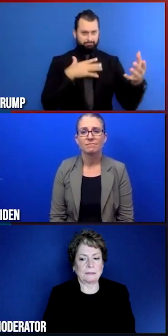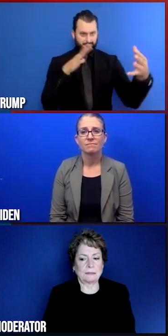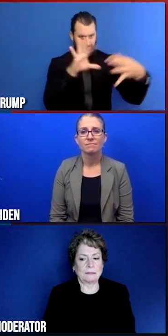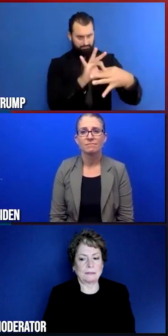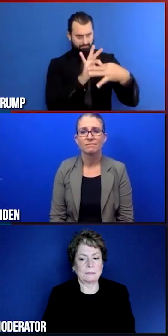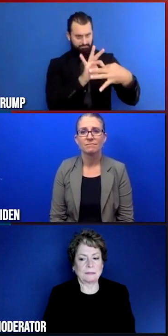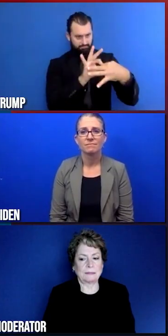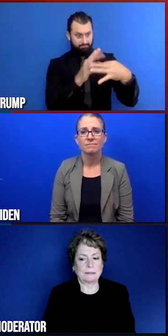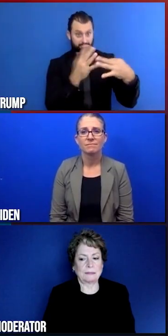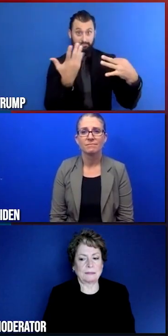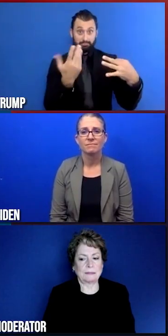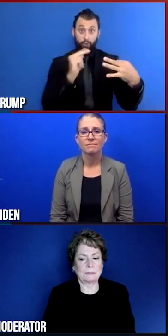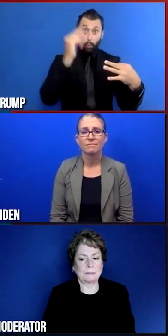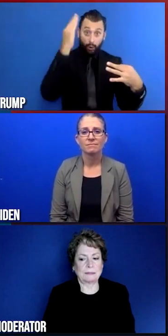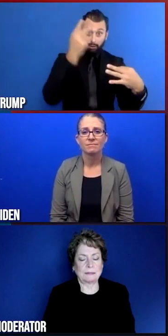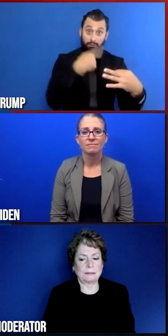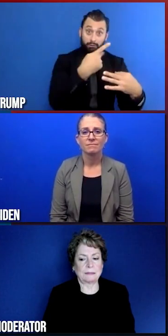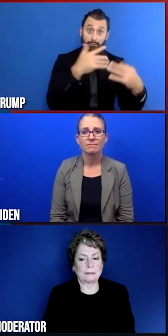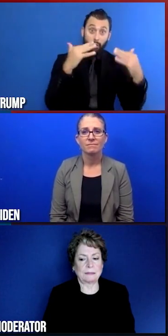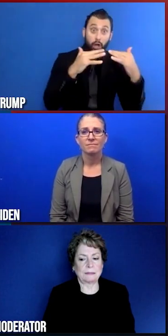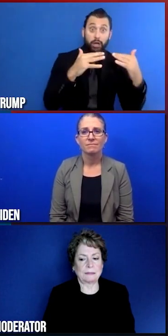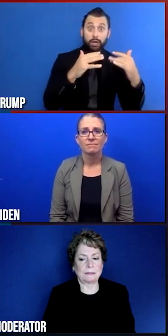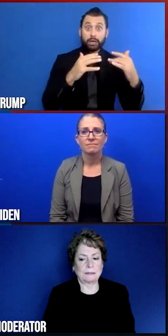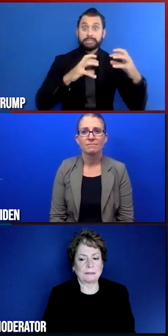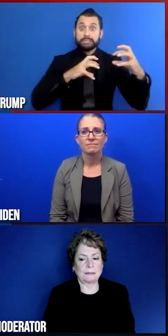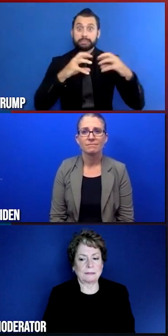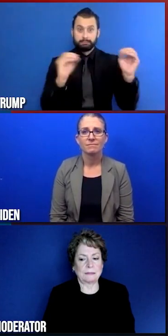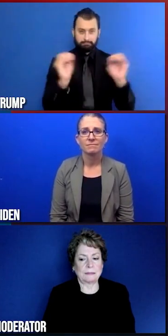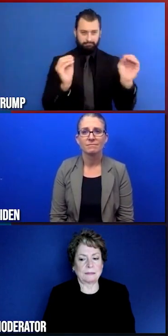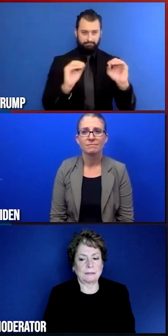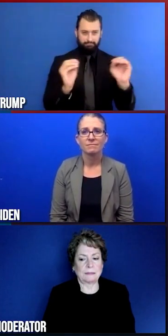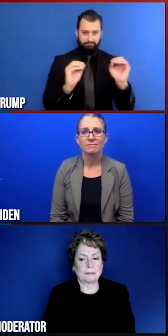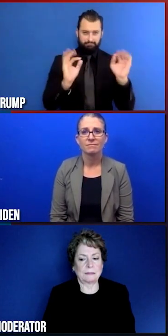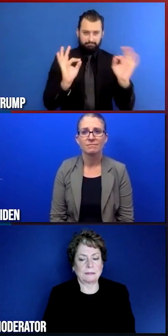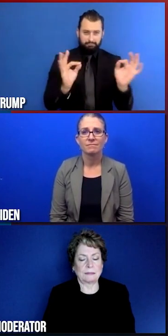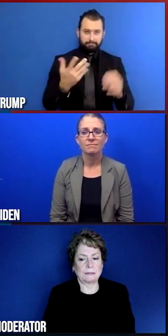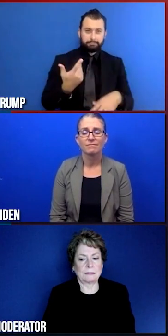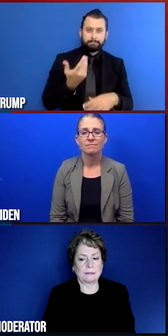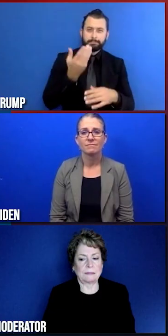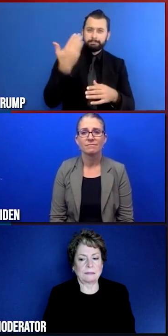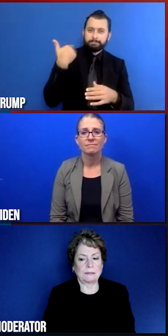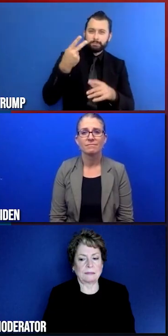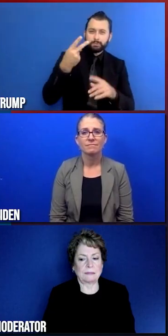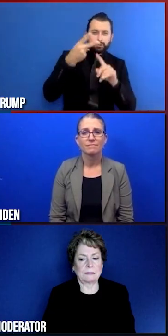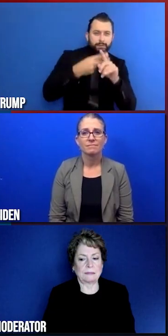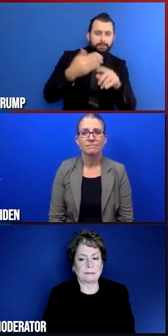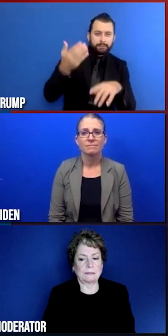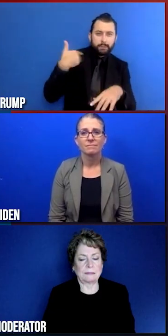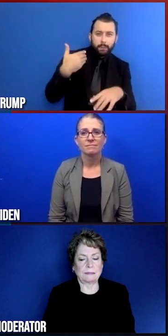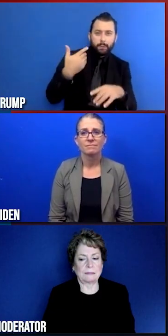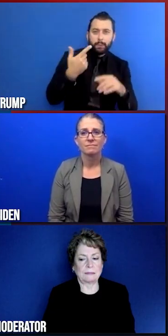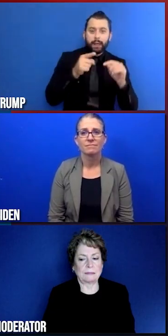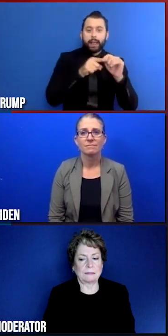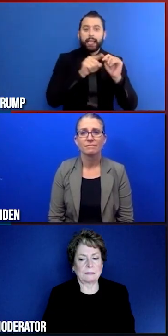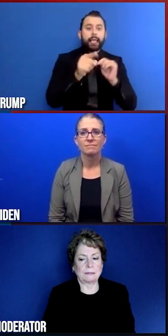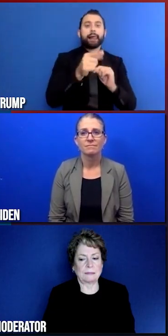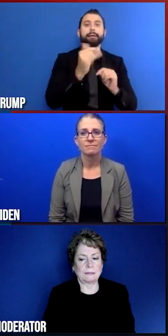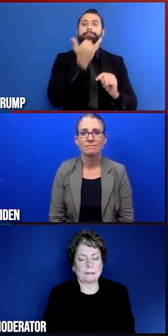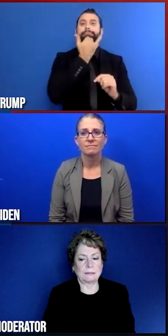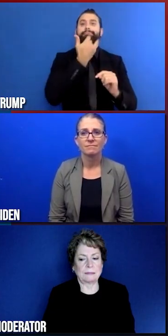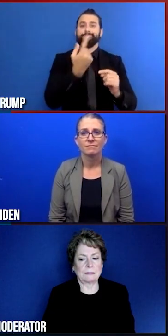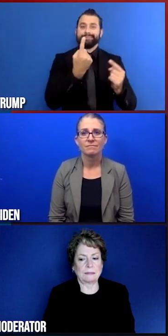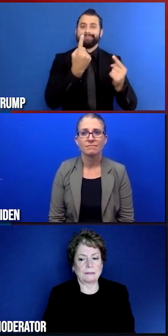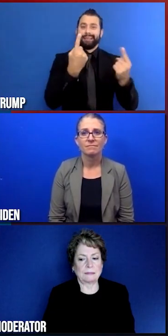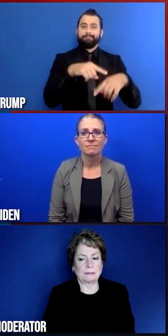broke into a certain area. They said, oh, there's going to be trouble. I said, no, they're not, because he's not going to do that. And I was right. Look, instead of being in a war